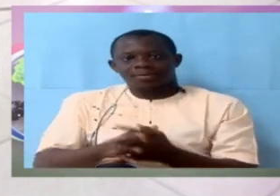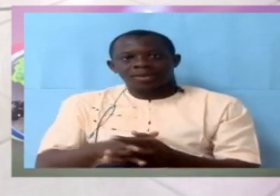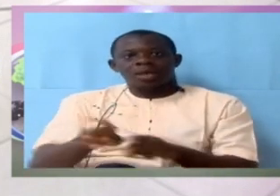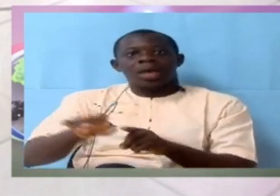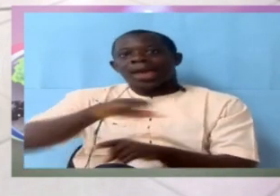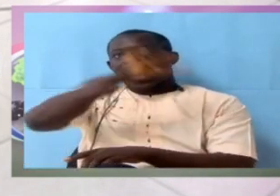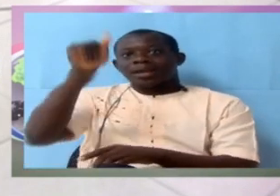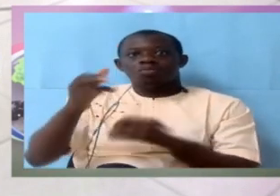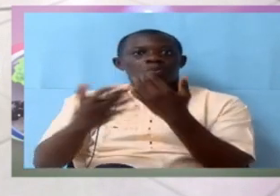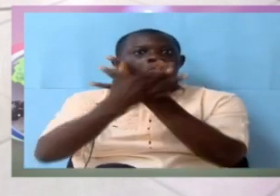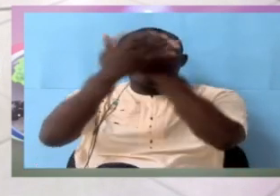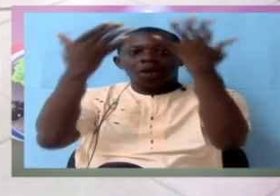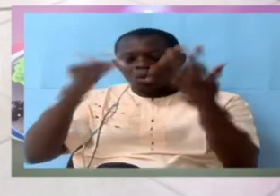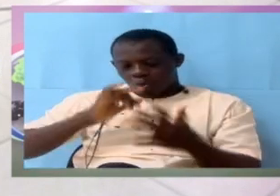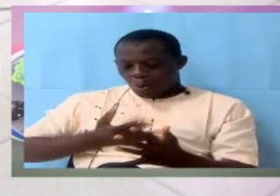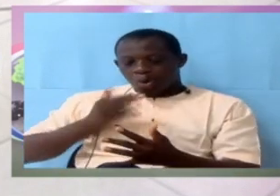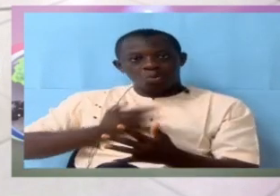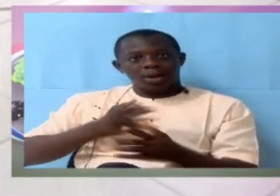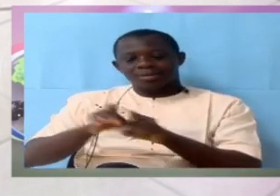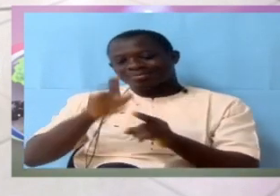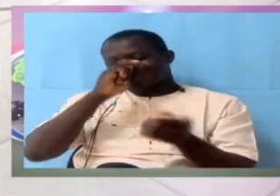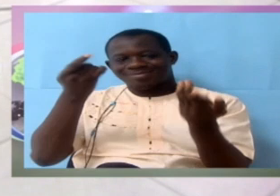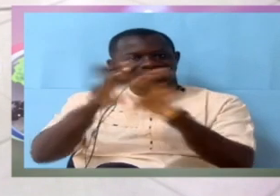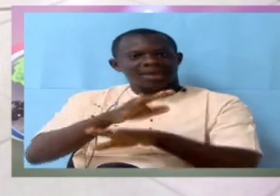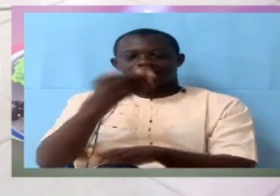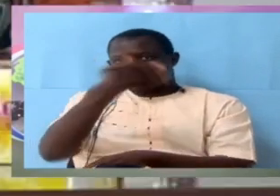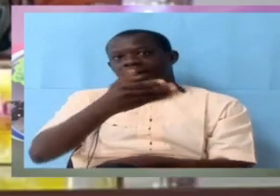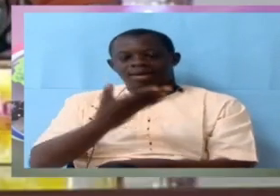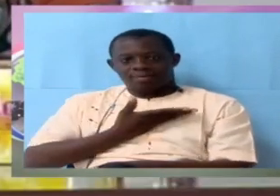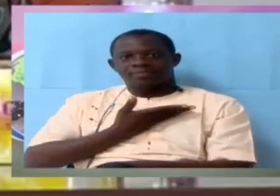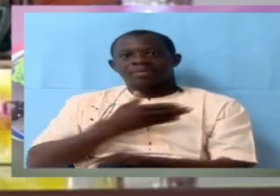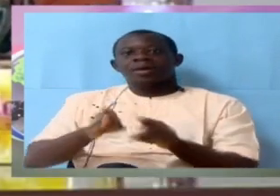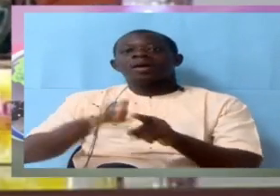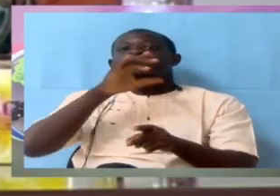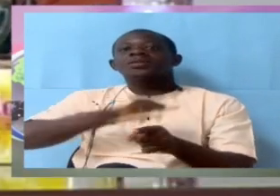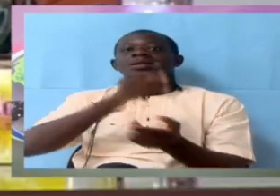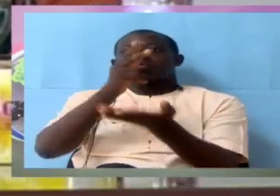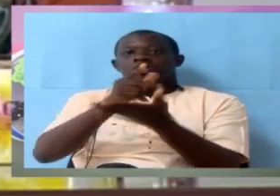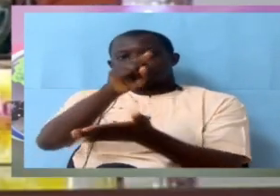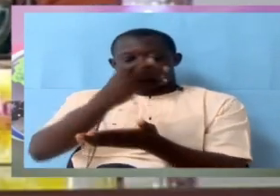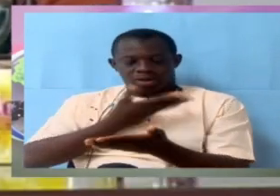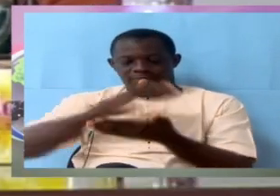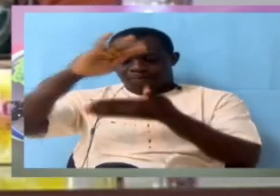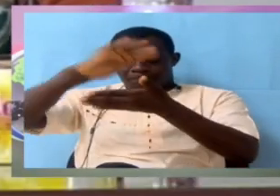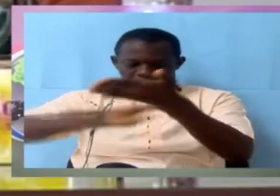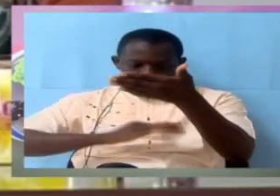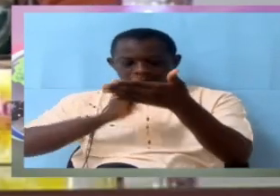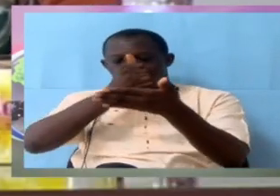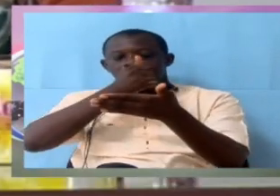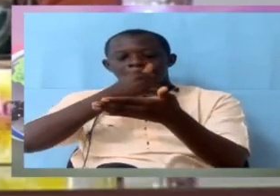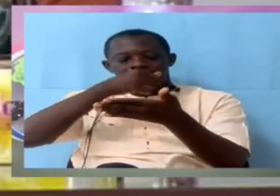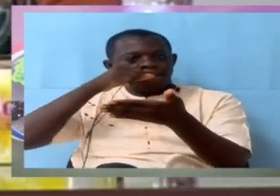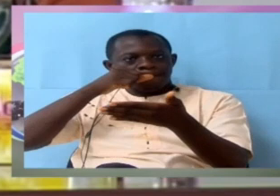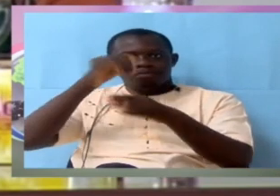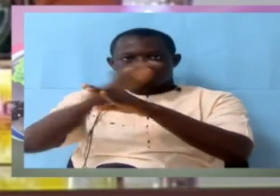And a lot of women also died there. Mr. Witness, currently you have the witness protected sheet before you.